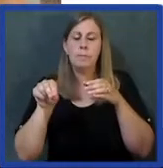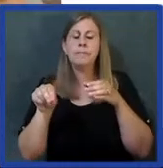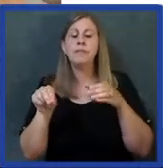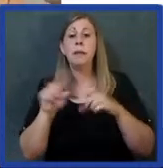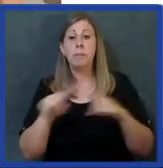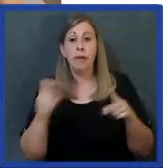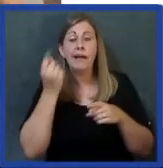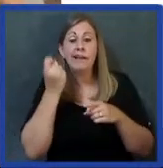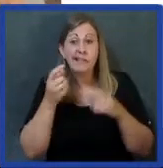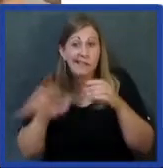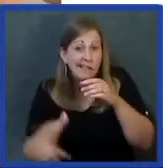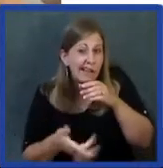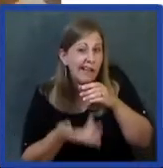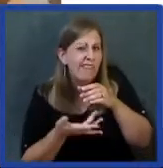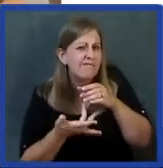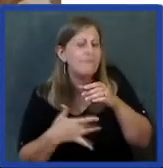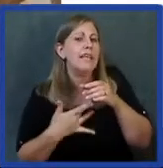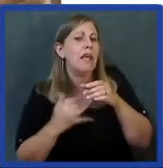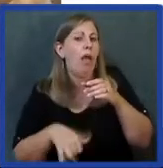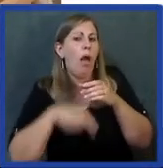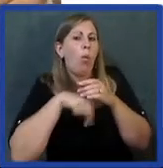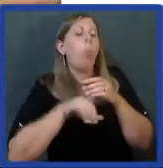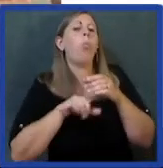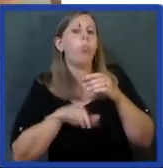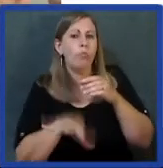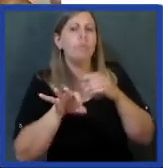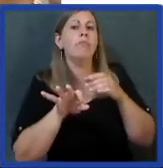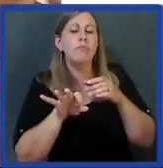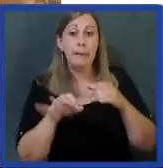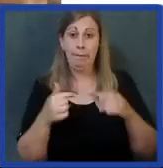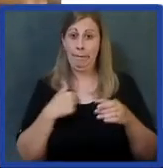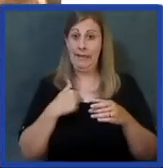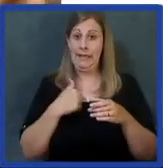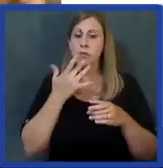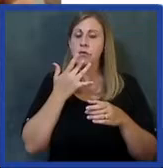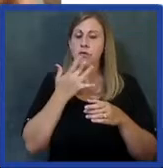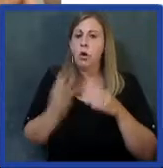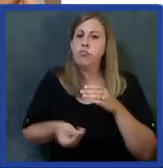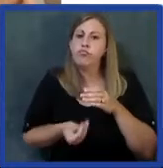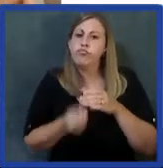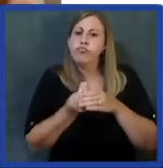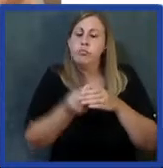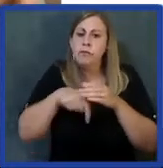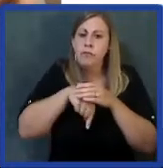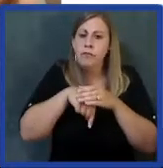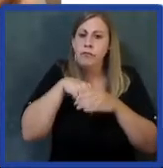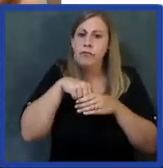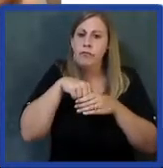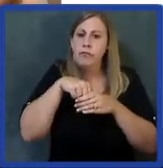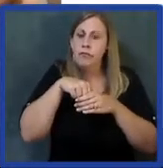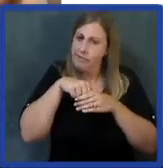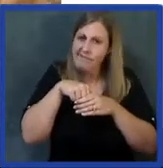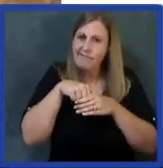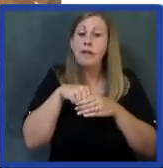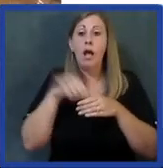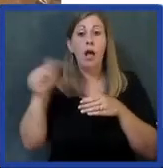for me, I like this to be flush with my body. Some people like to have it dangling a little bit below the body or hanging a little bit below. You